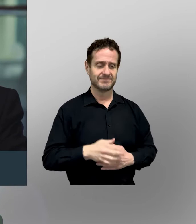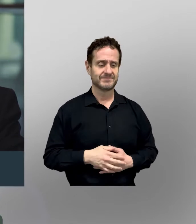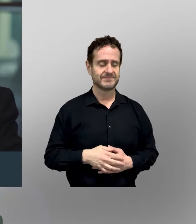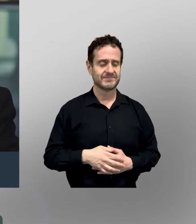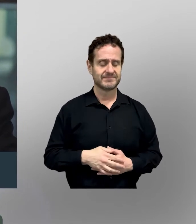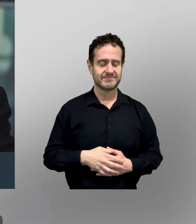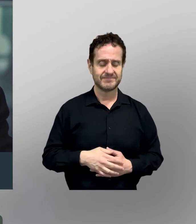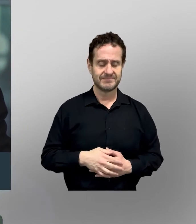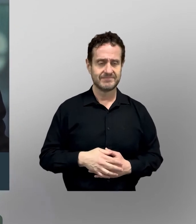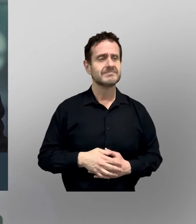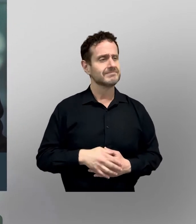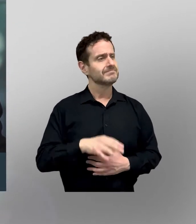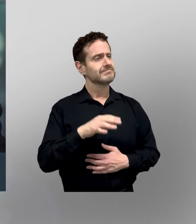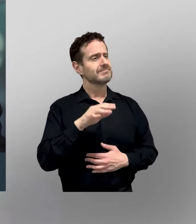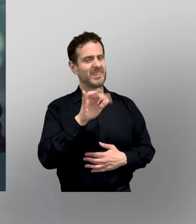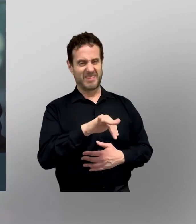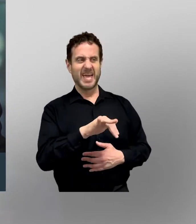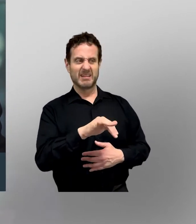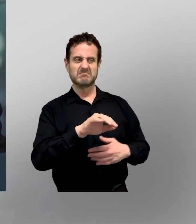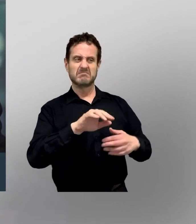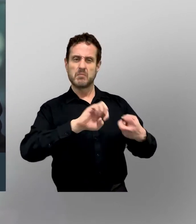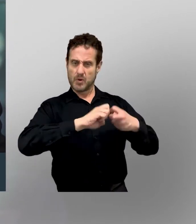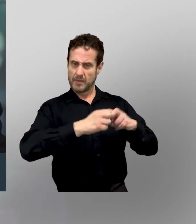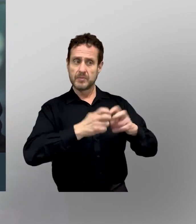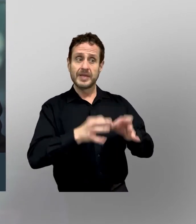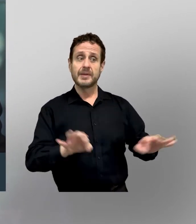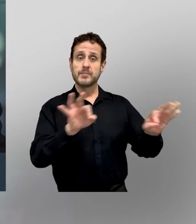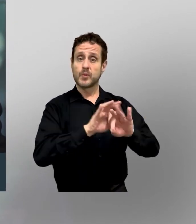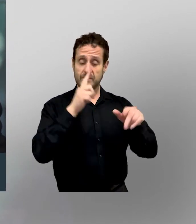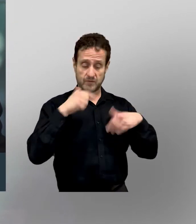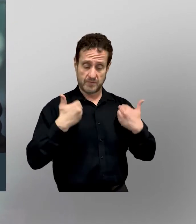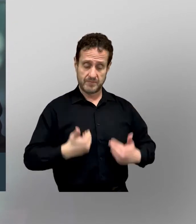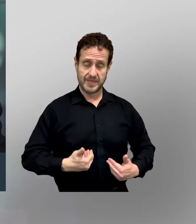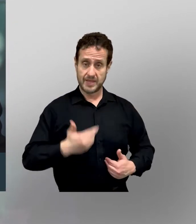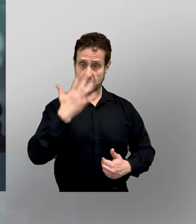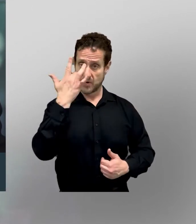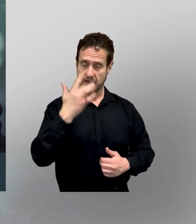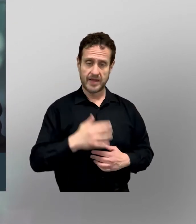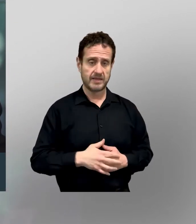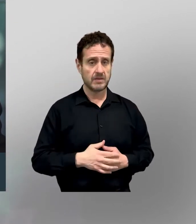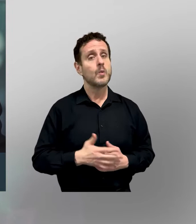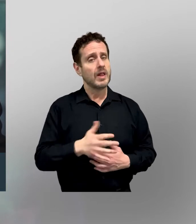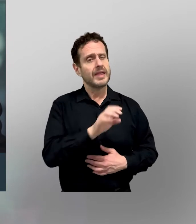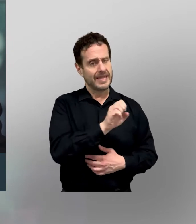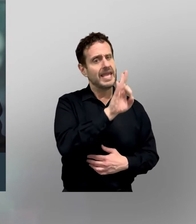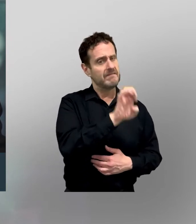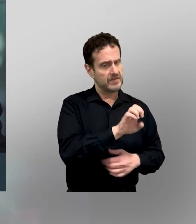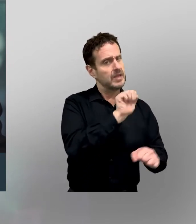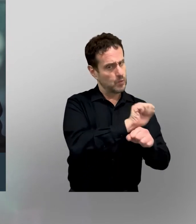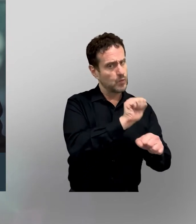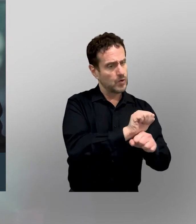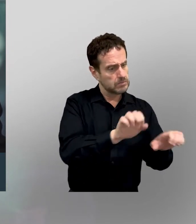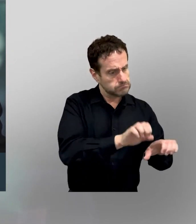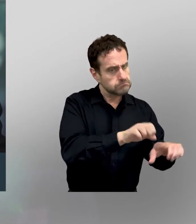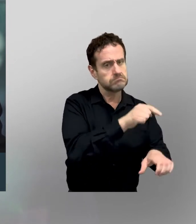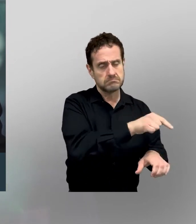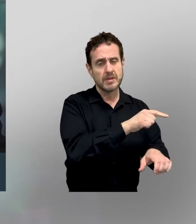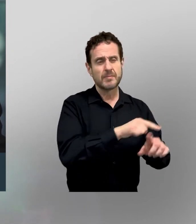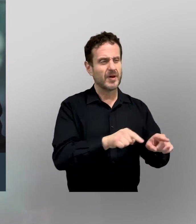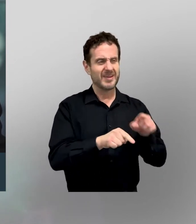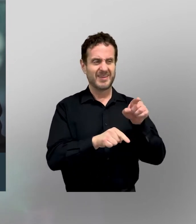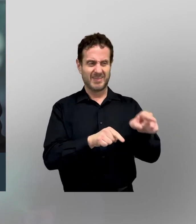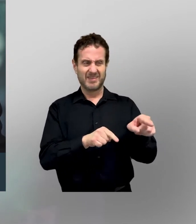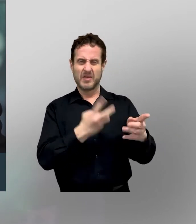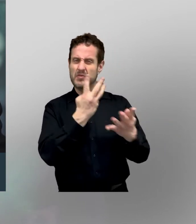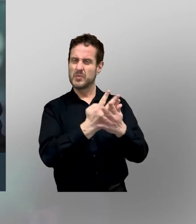that's a sort of softball question. It's important to me because it's, besides the work that